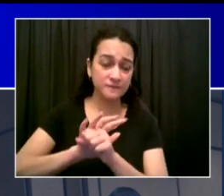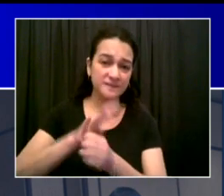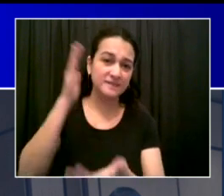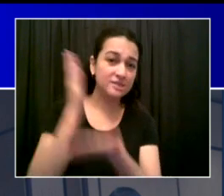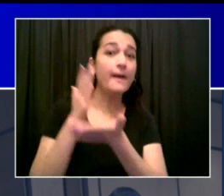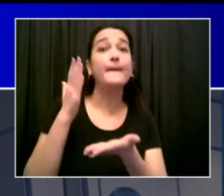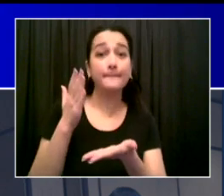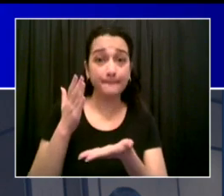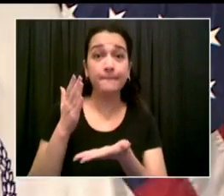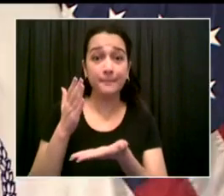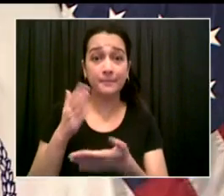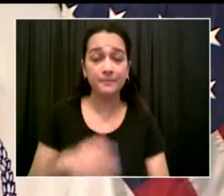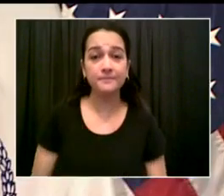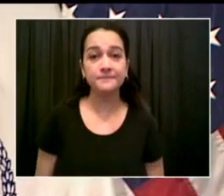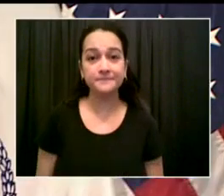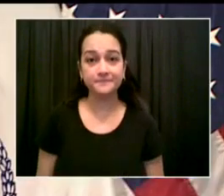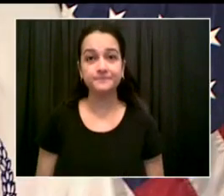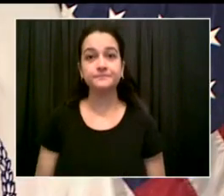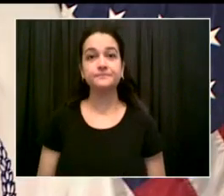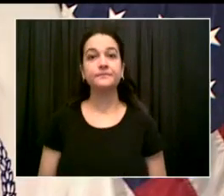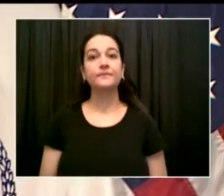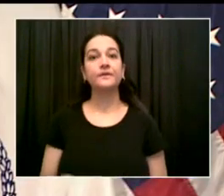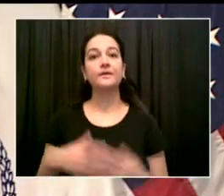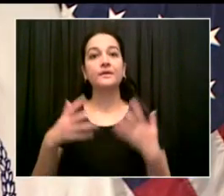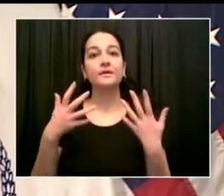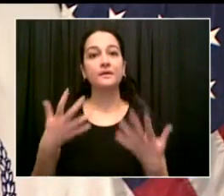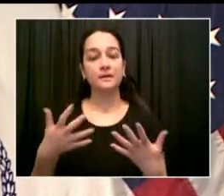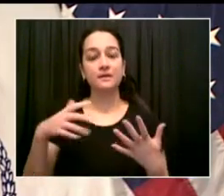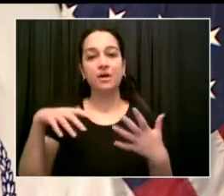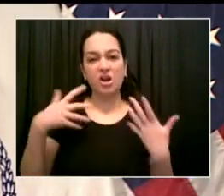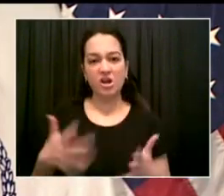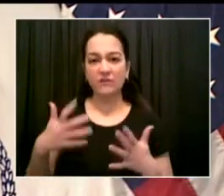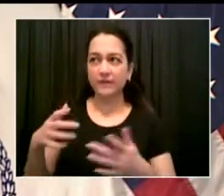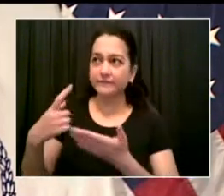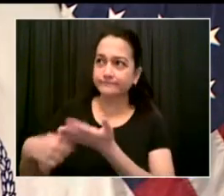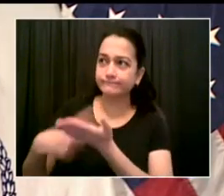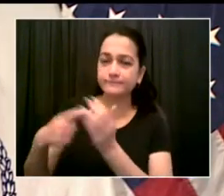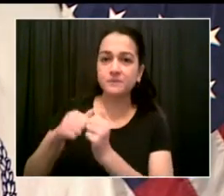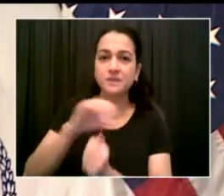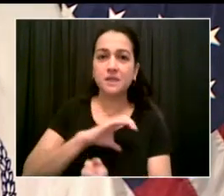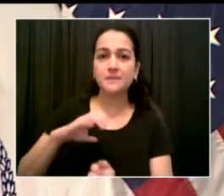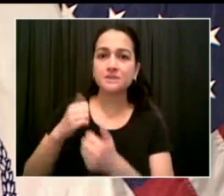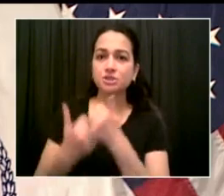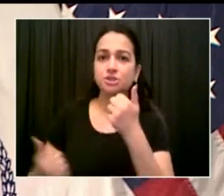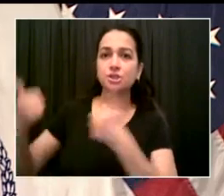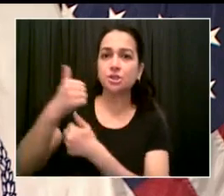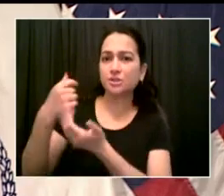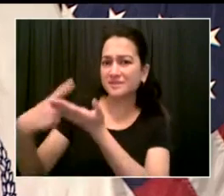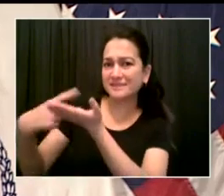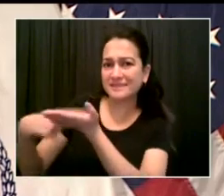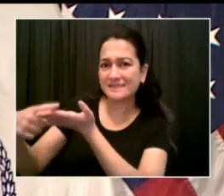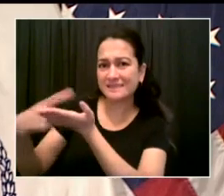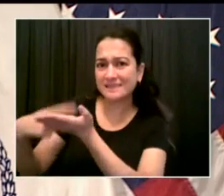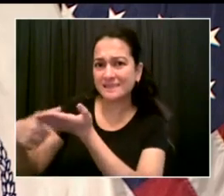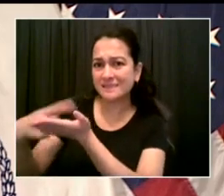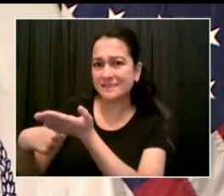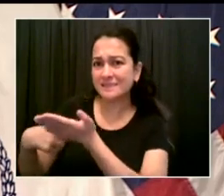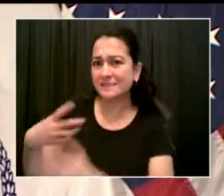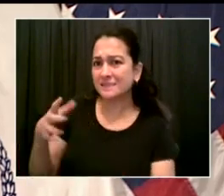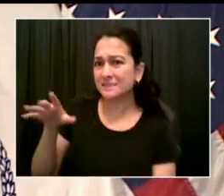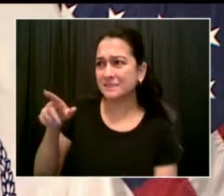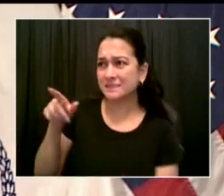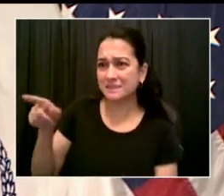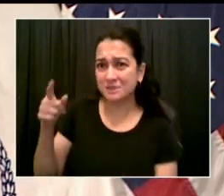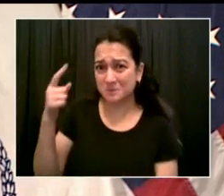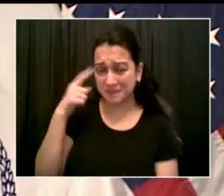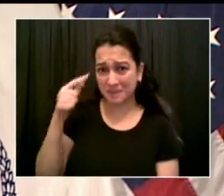within health and hospitals specifically. First, and I really want to thank our healthcare leaders. Every step of the way, they have been willing to be bold.